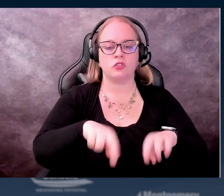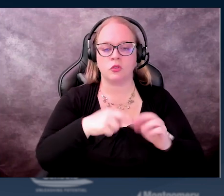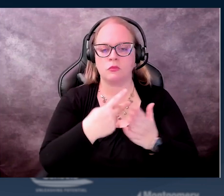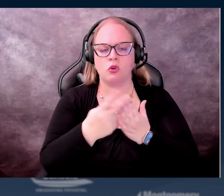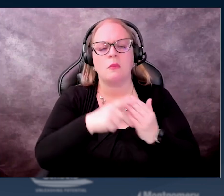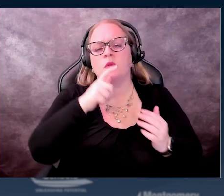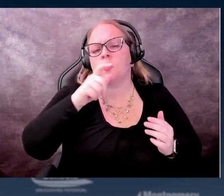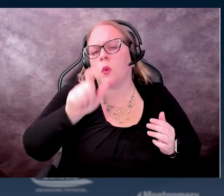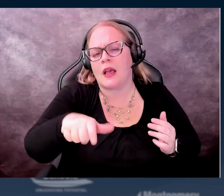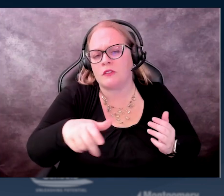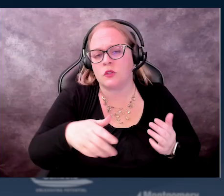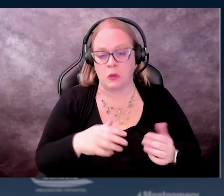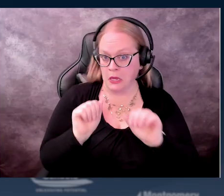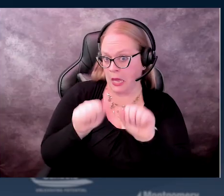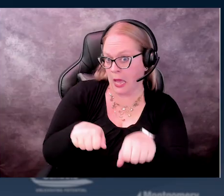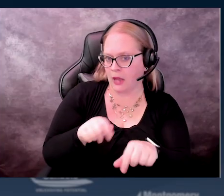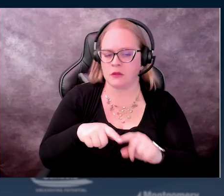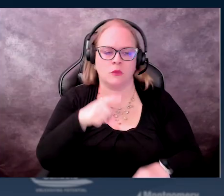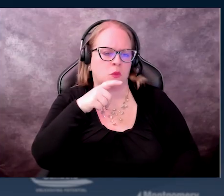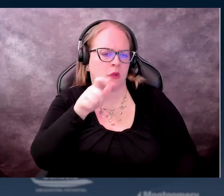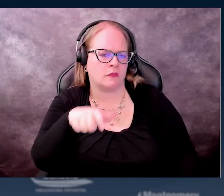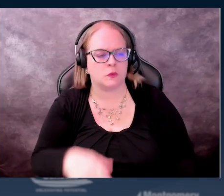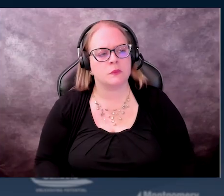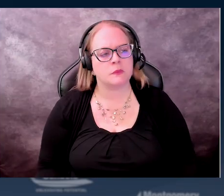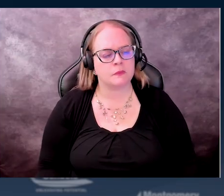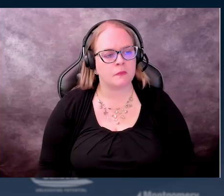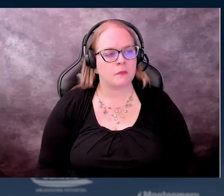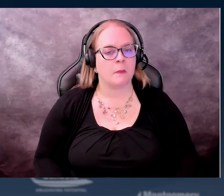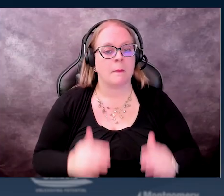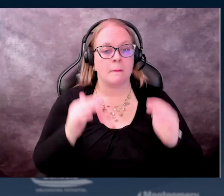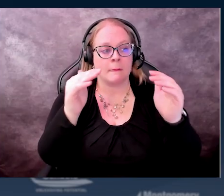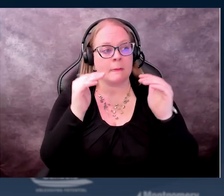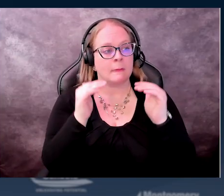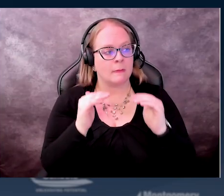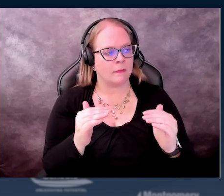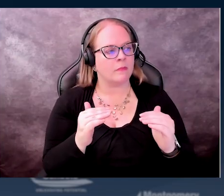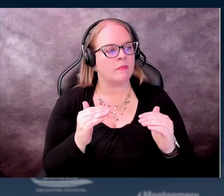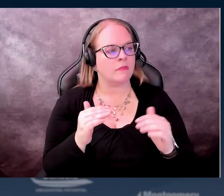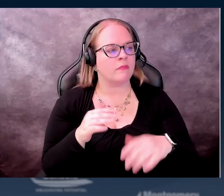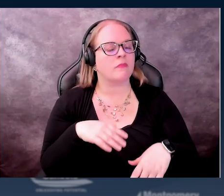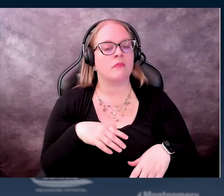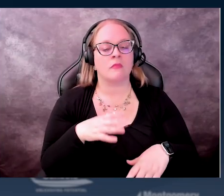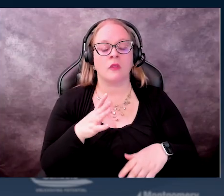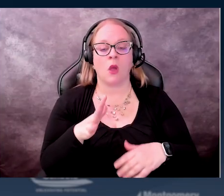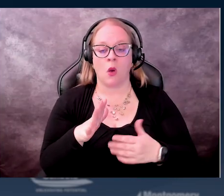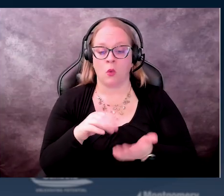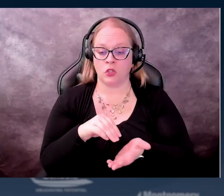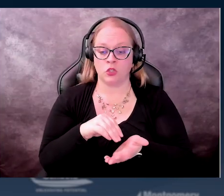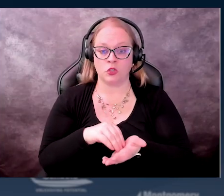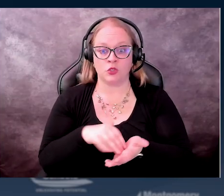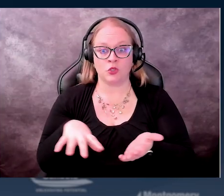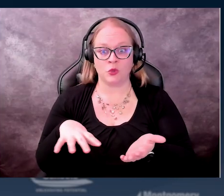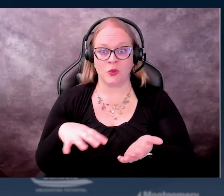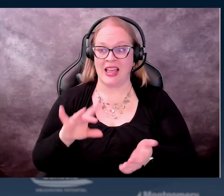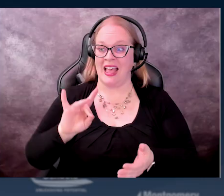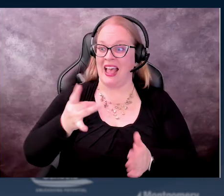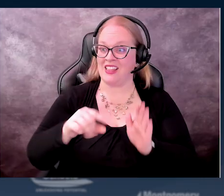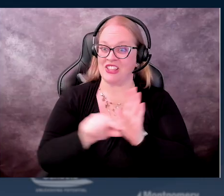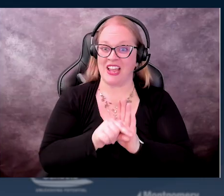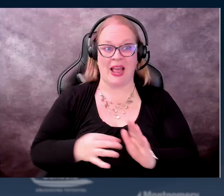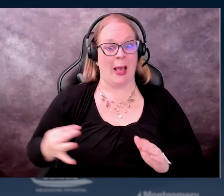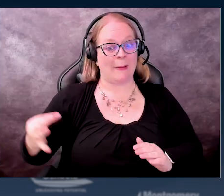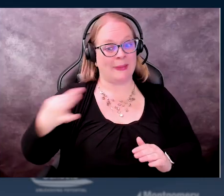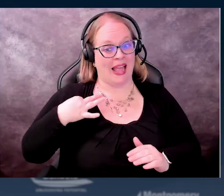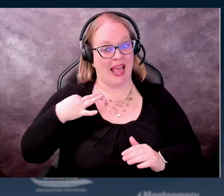Is rising grade 9 the only entry point to the regional programs? So there's going to be